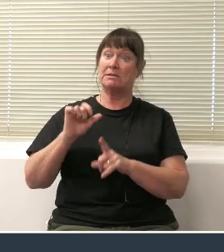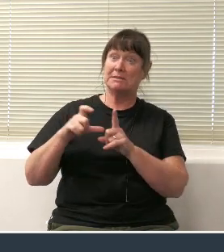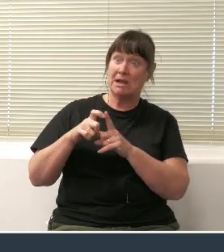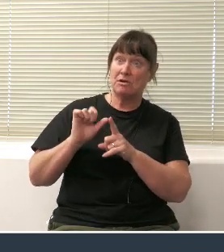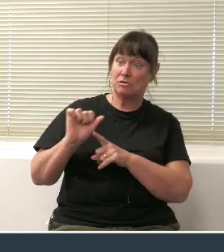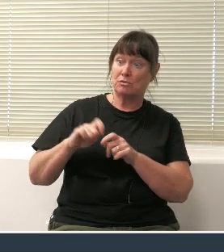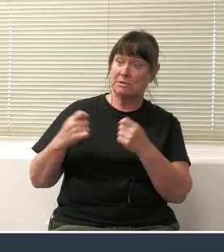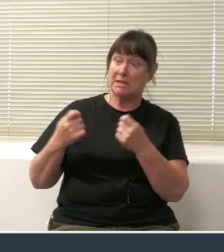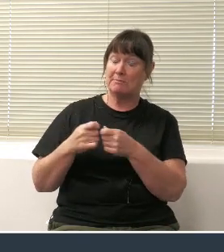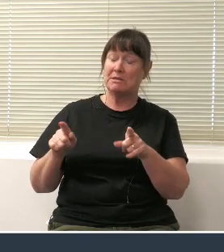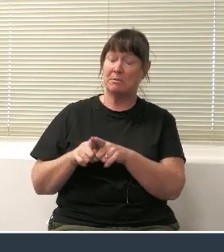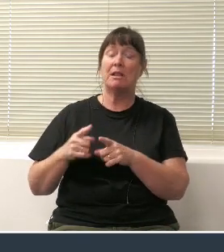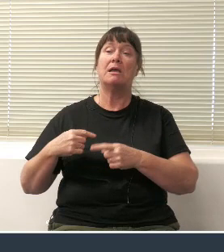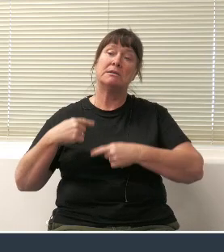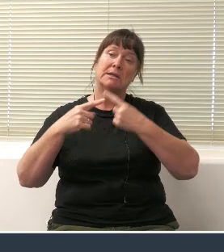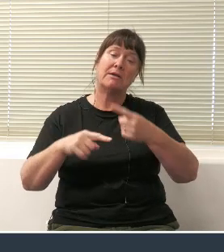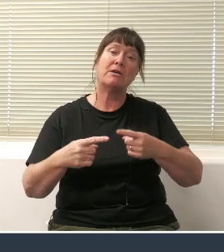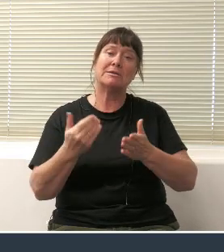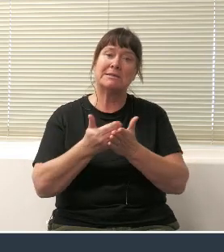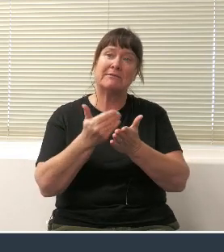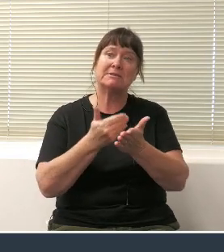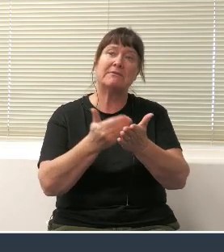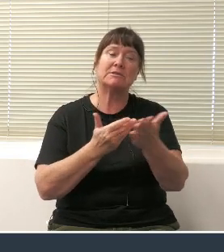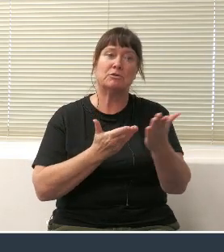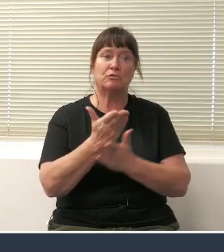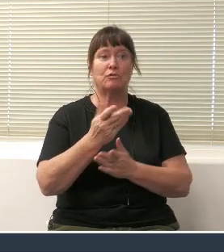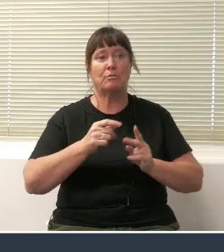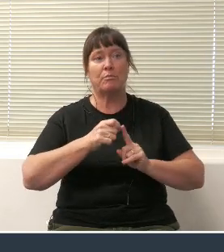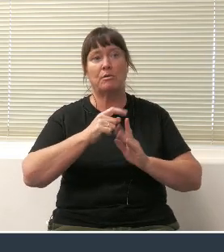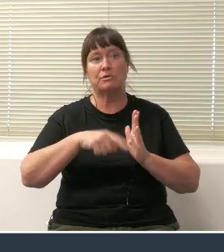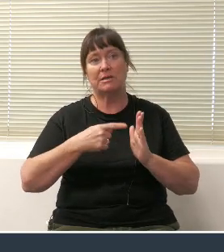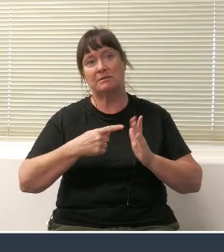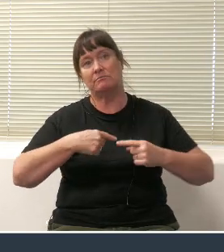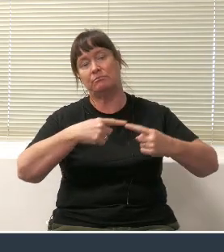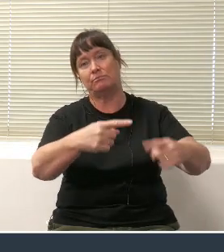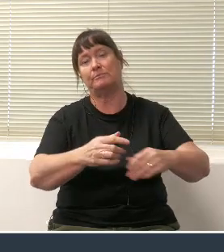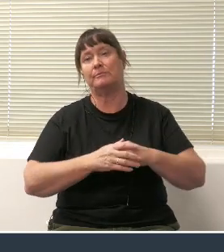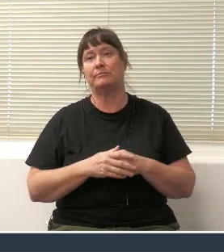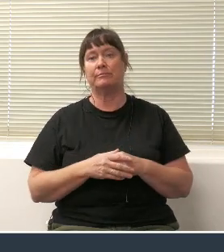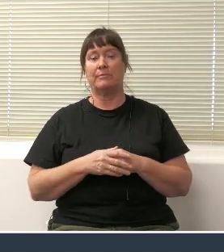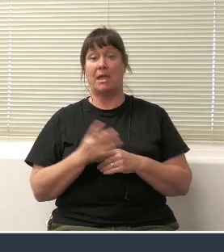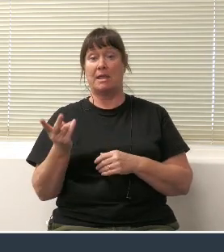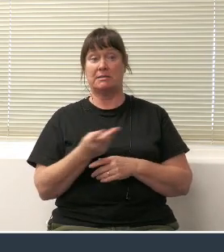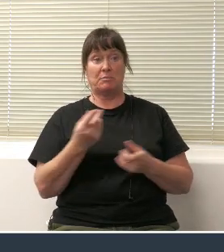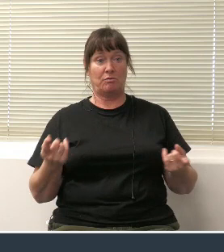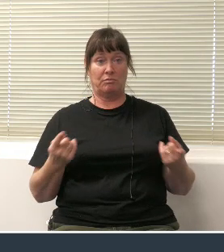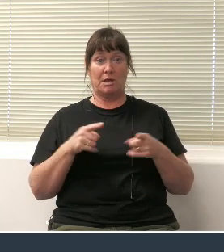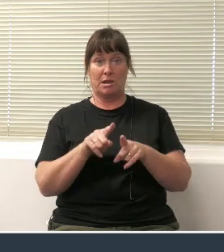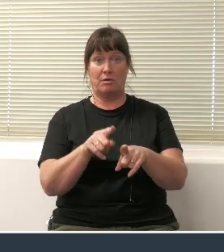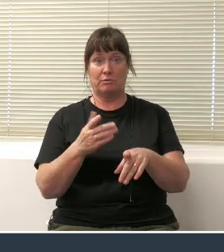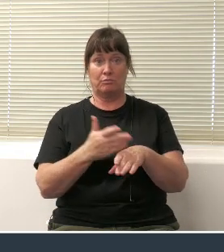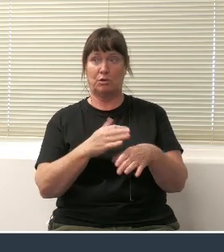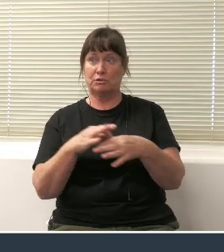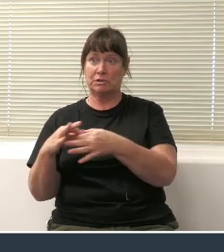your team, to continue to find those efficiencies for us as the projects align. I think that is something we are